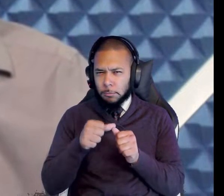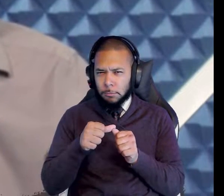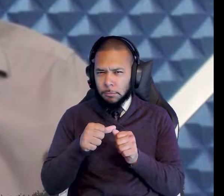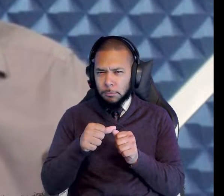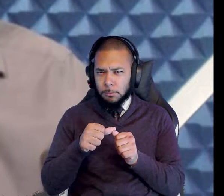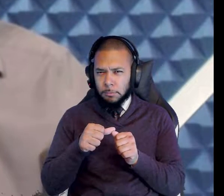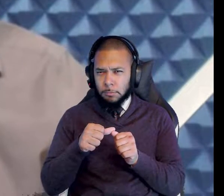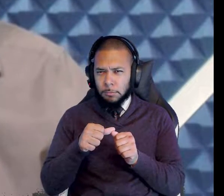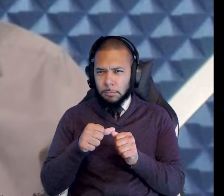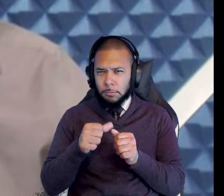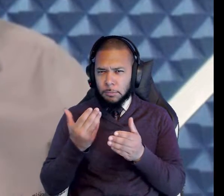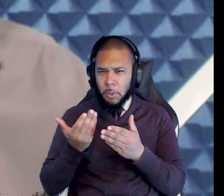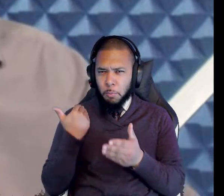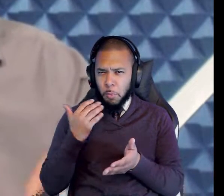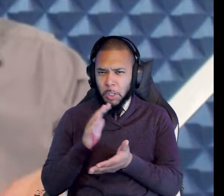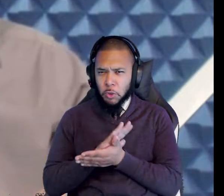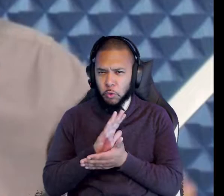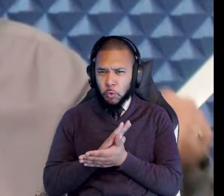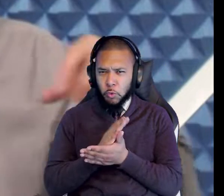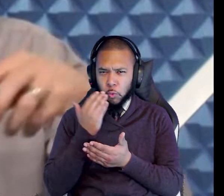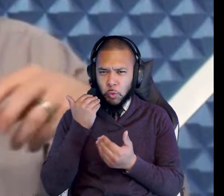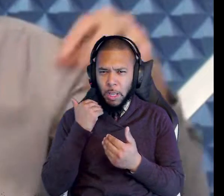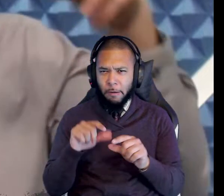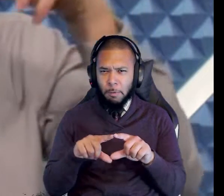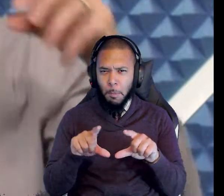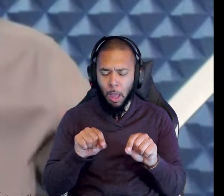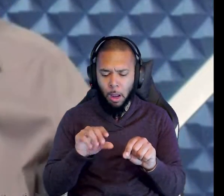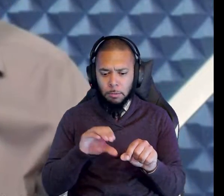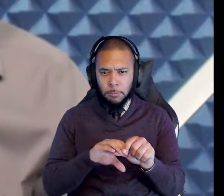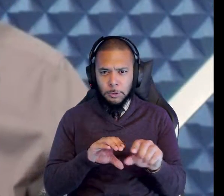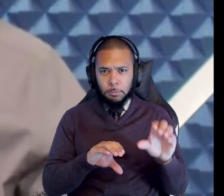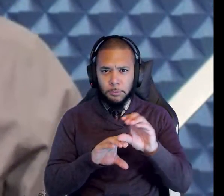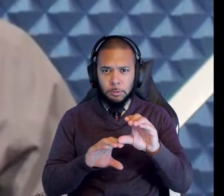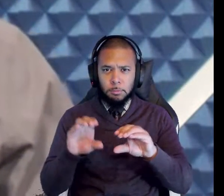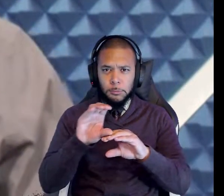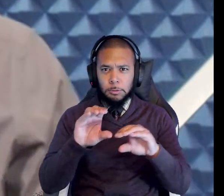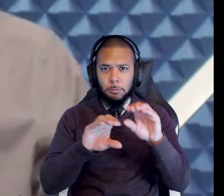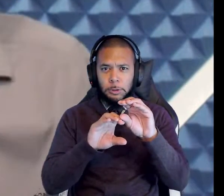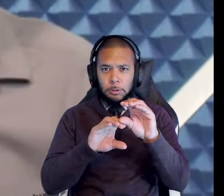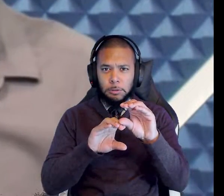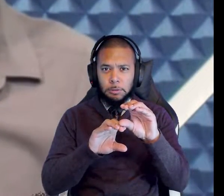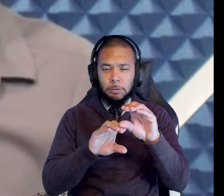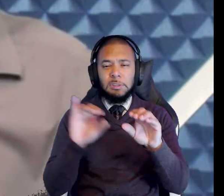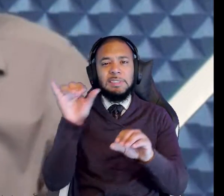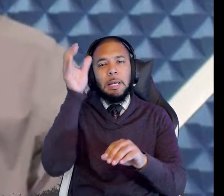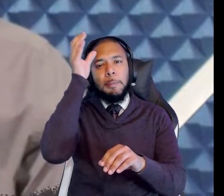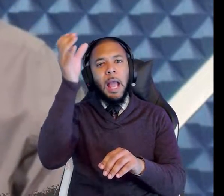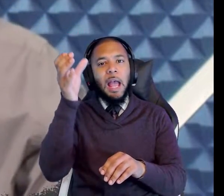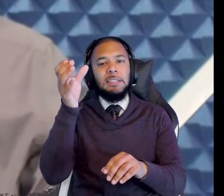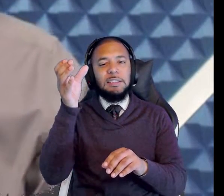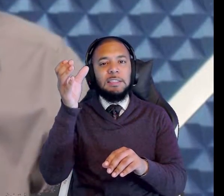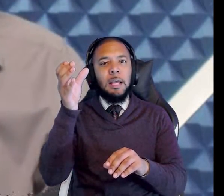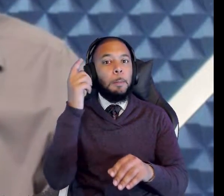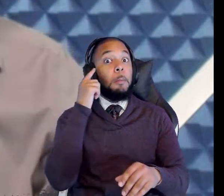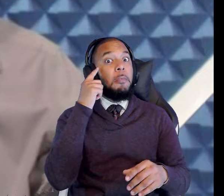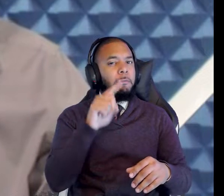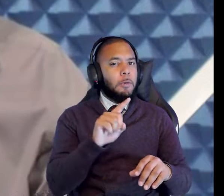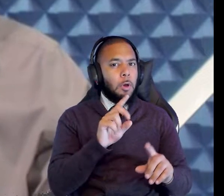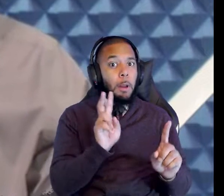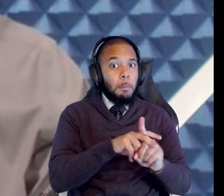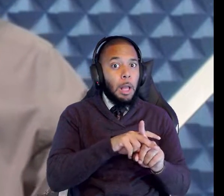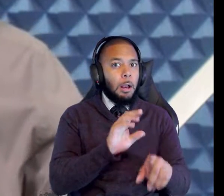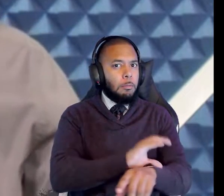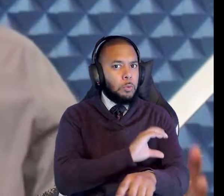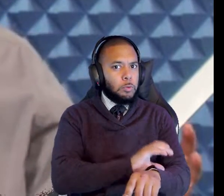in preschool where we stack the blocks? It's like that, only you do it on the computer, and each block has